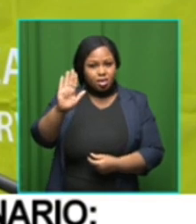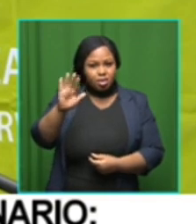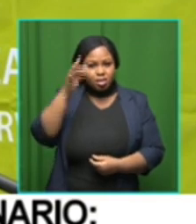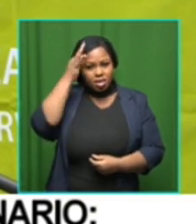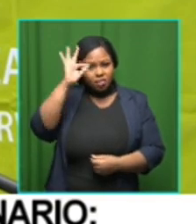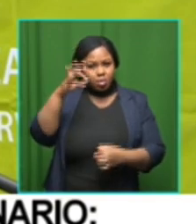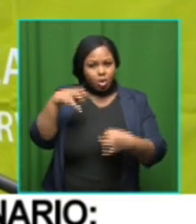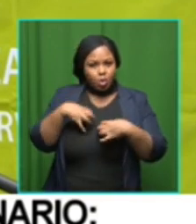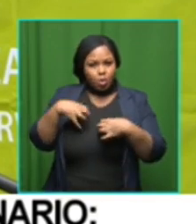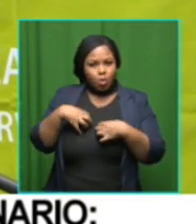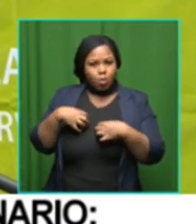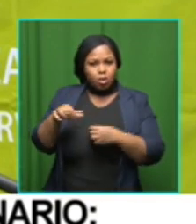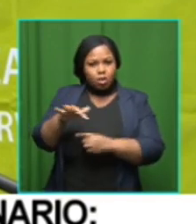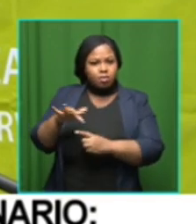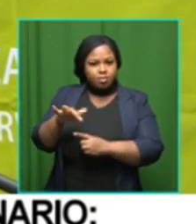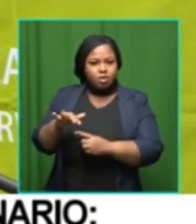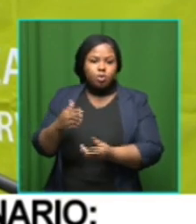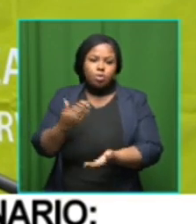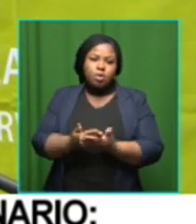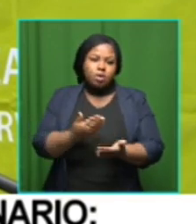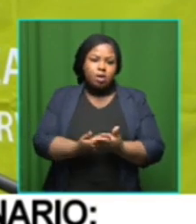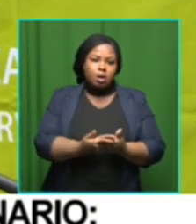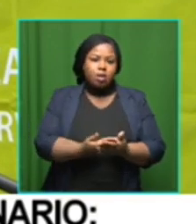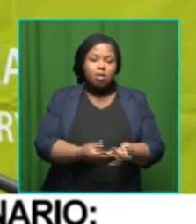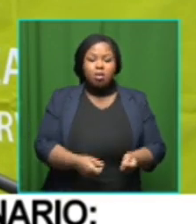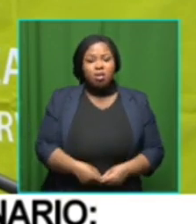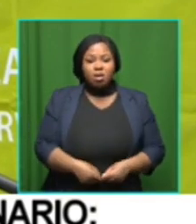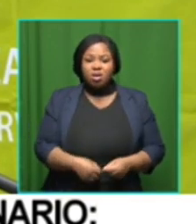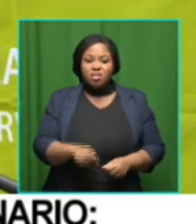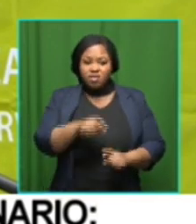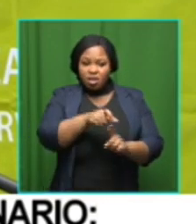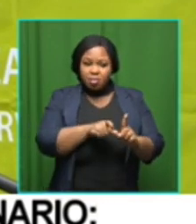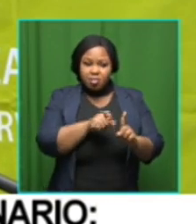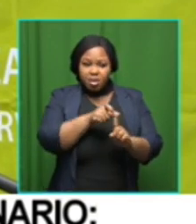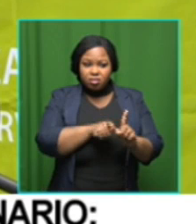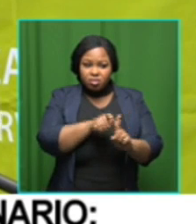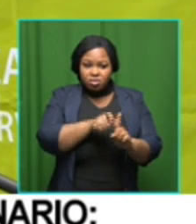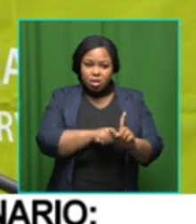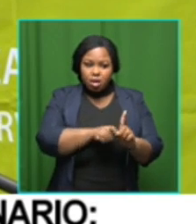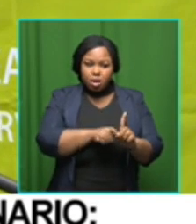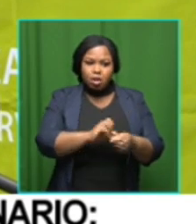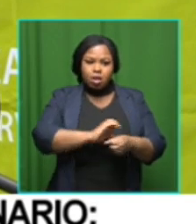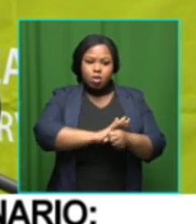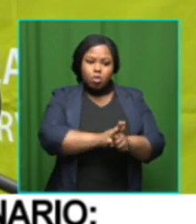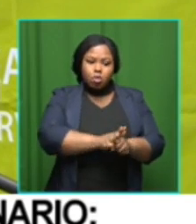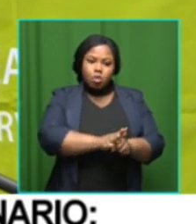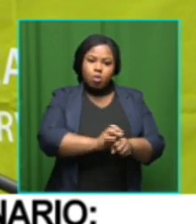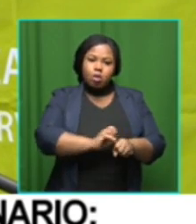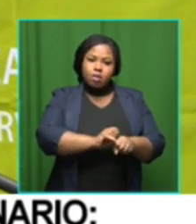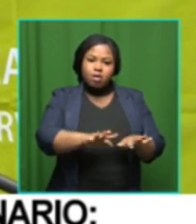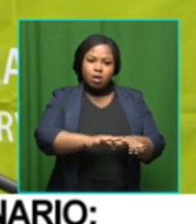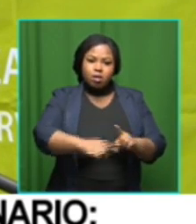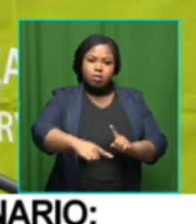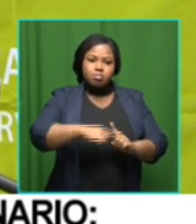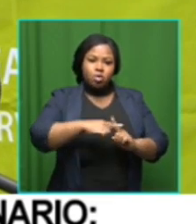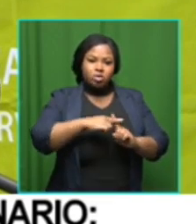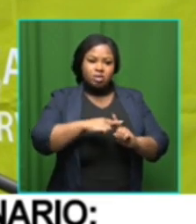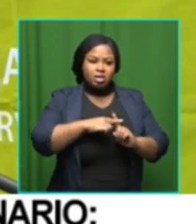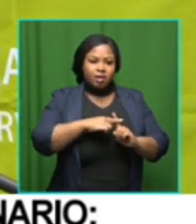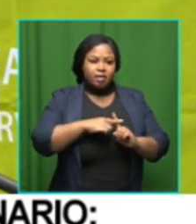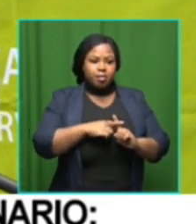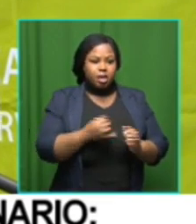to isolate individuals who are found to be positive in communities who cannot